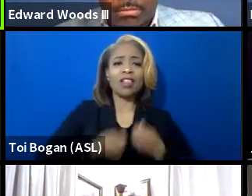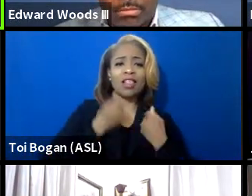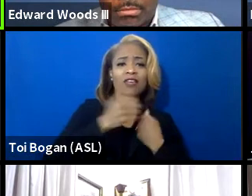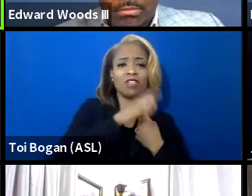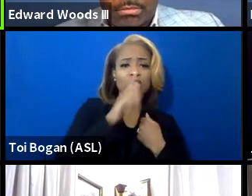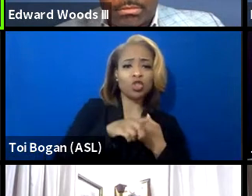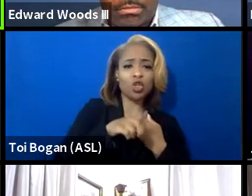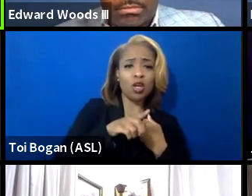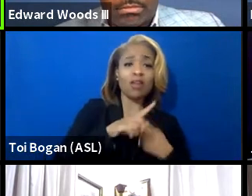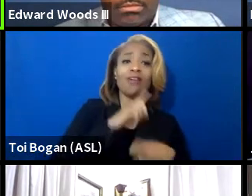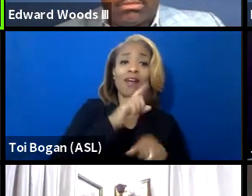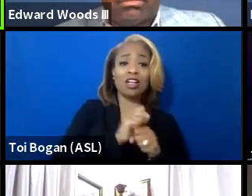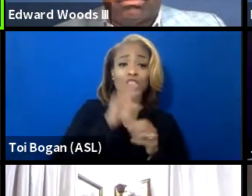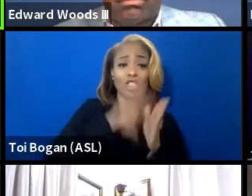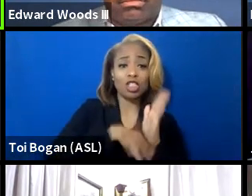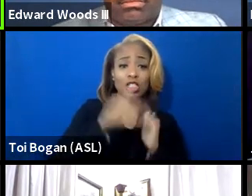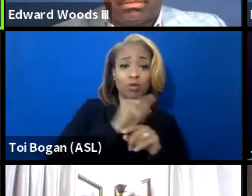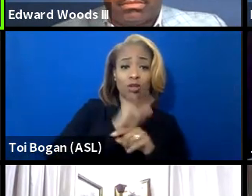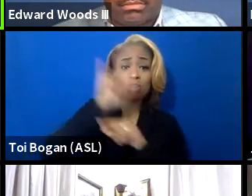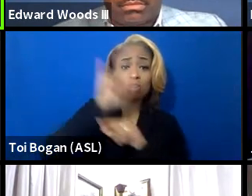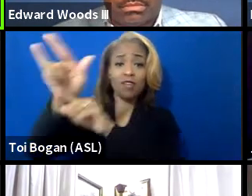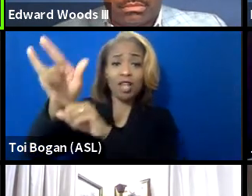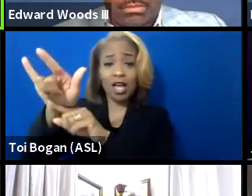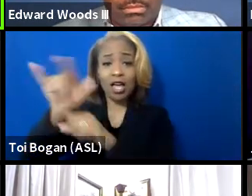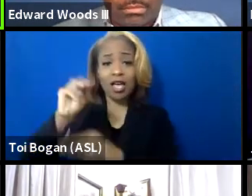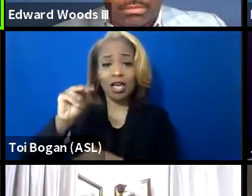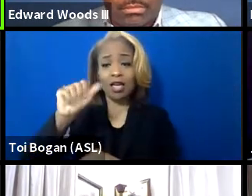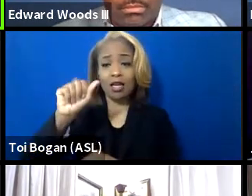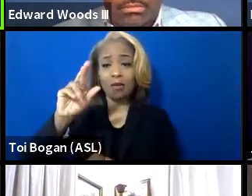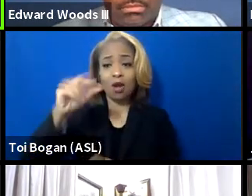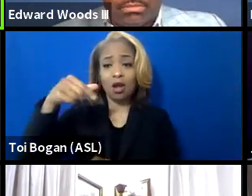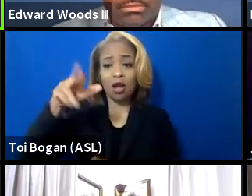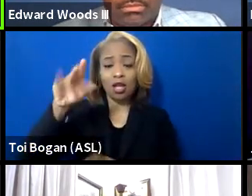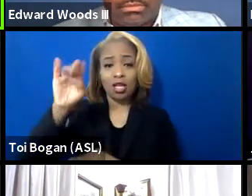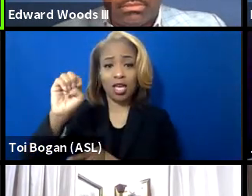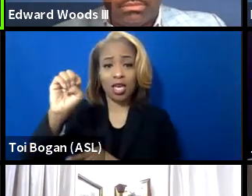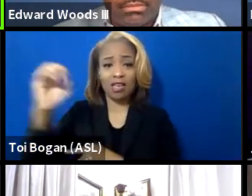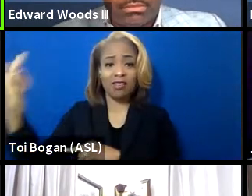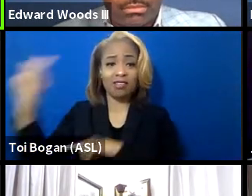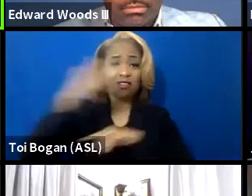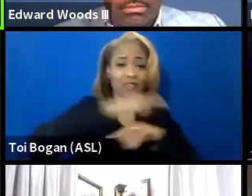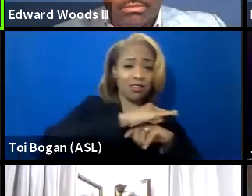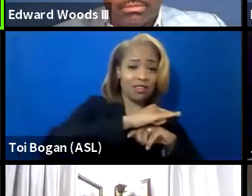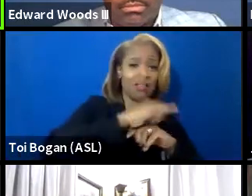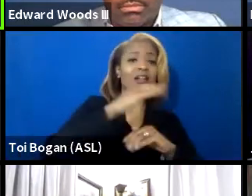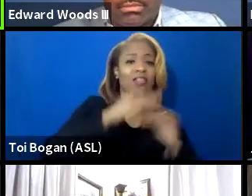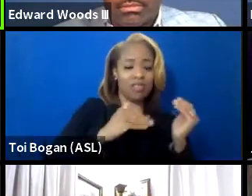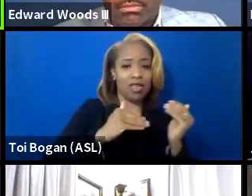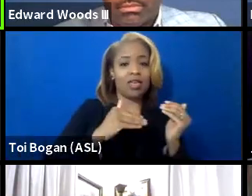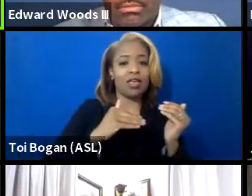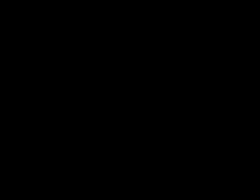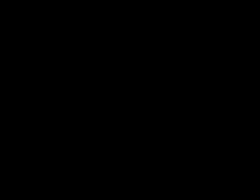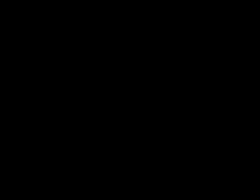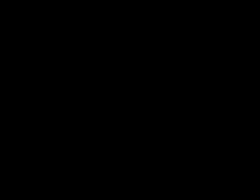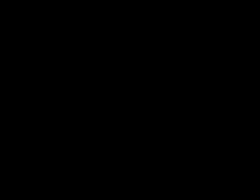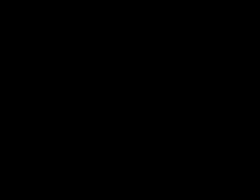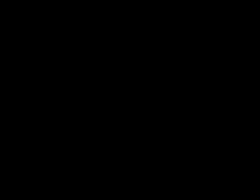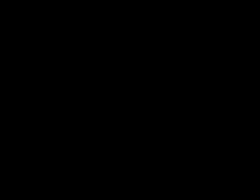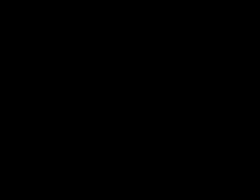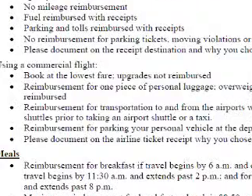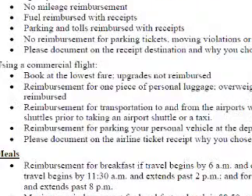area, it's actually cheaper to fly to Marquette and back home than it is to get reimbursed for